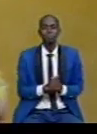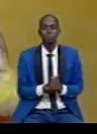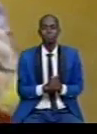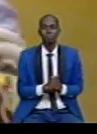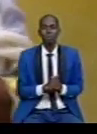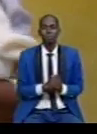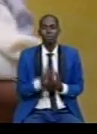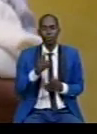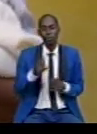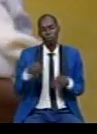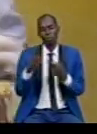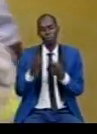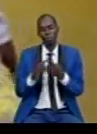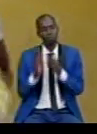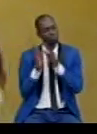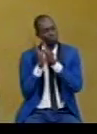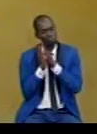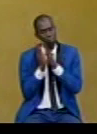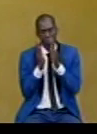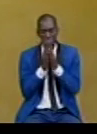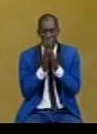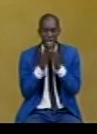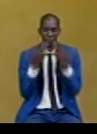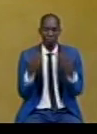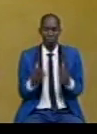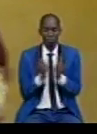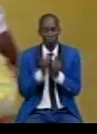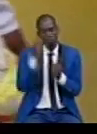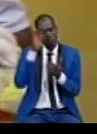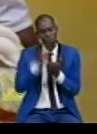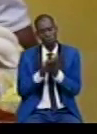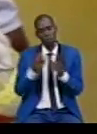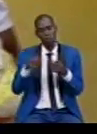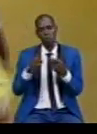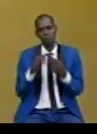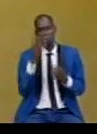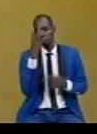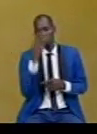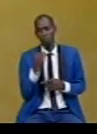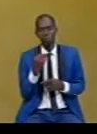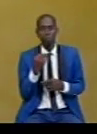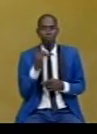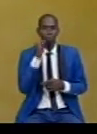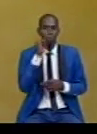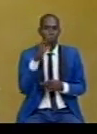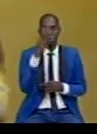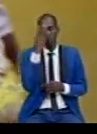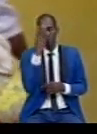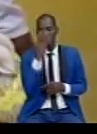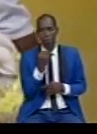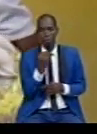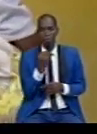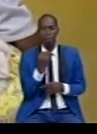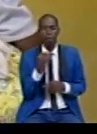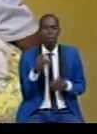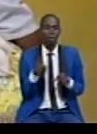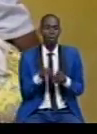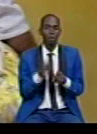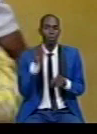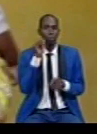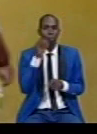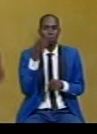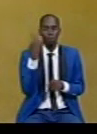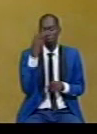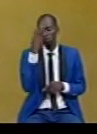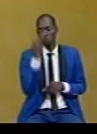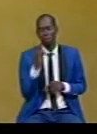I went to bed. Two of us will pray. We went to bed. I sleep. Under my sleeping, I have a